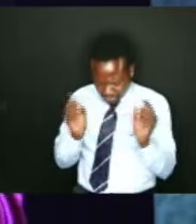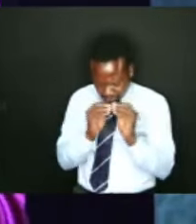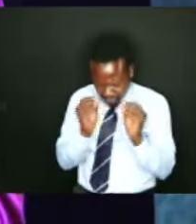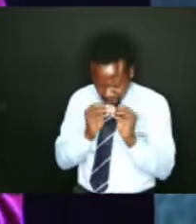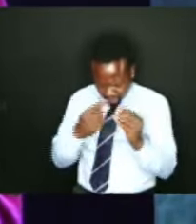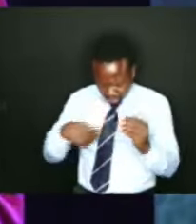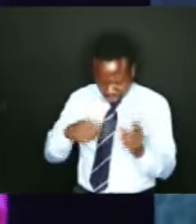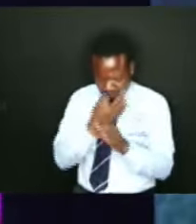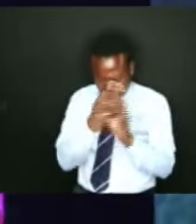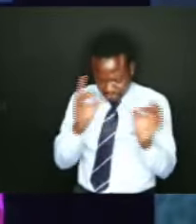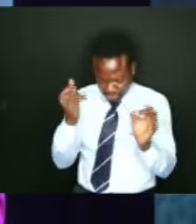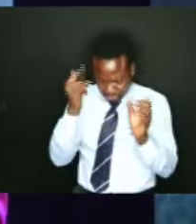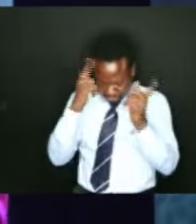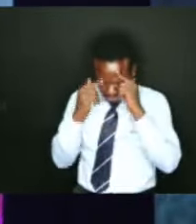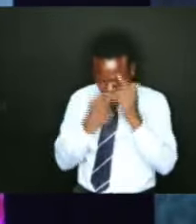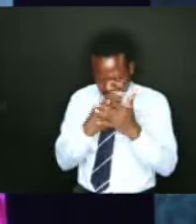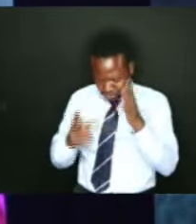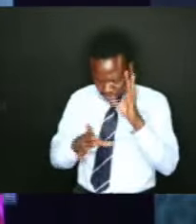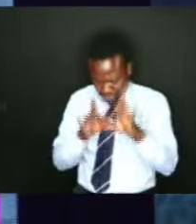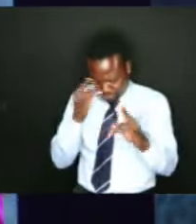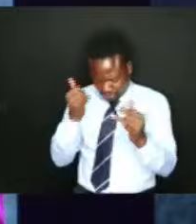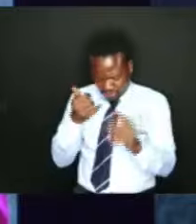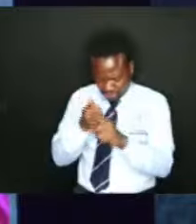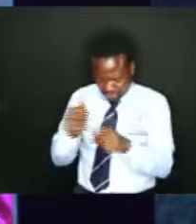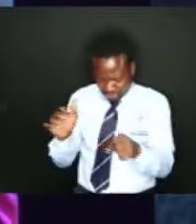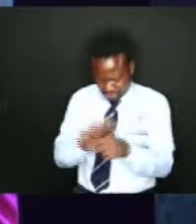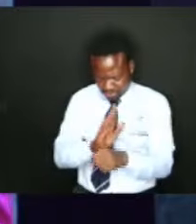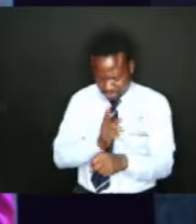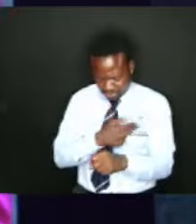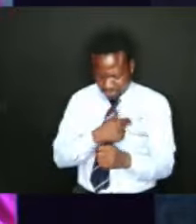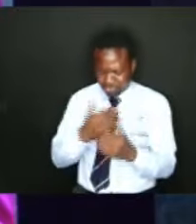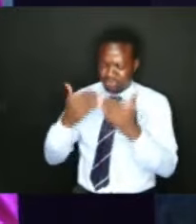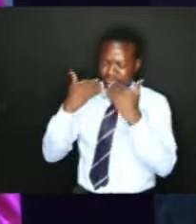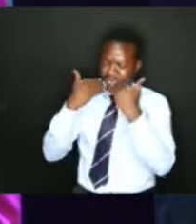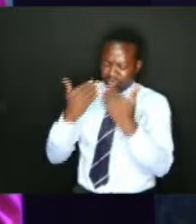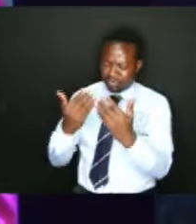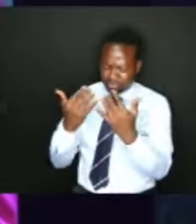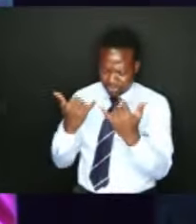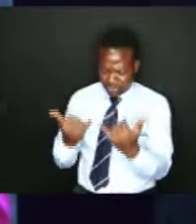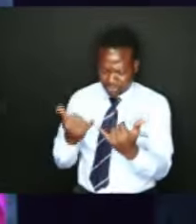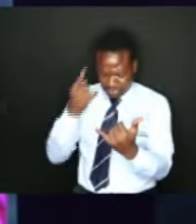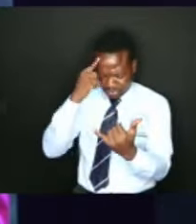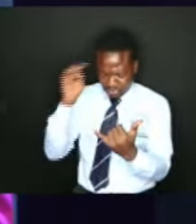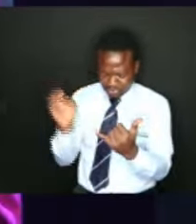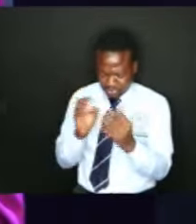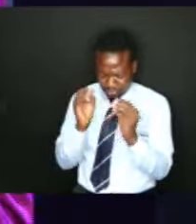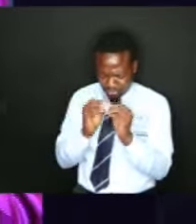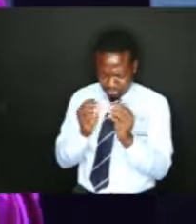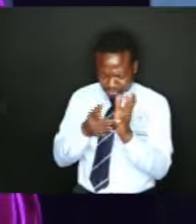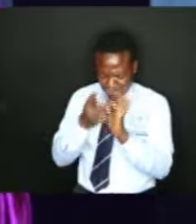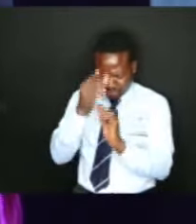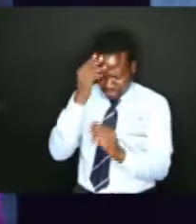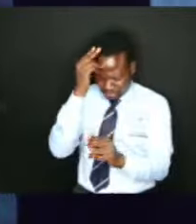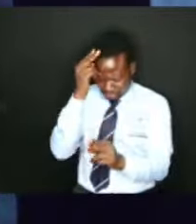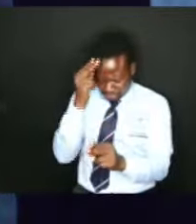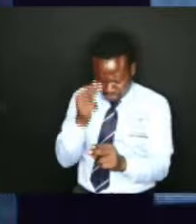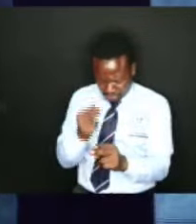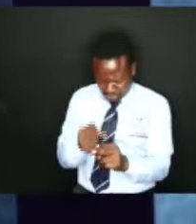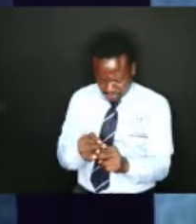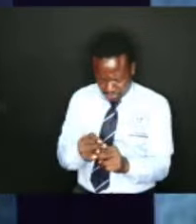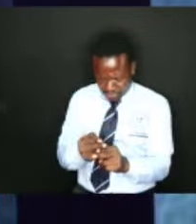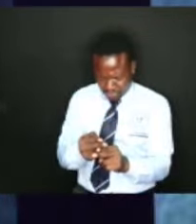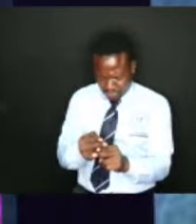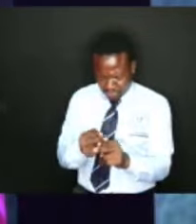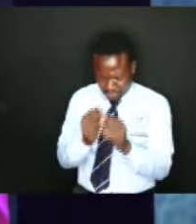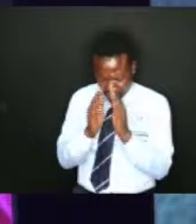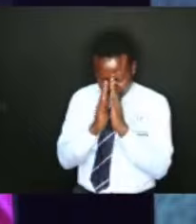we are liberated because the Holy Spirit has now filled our spirit. Amen. Thank you now and forevermore. In the name of Jesus,